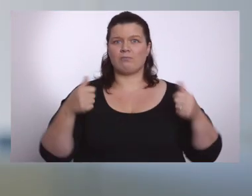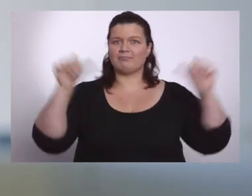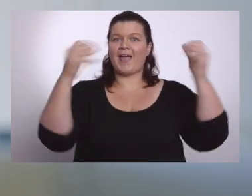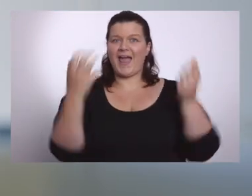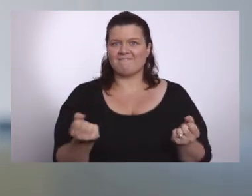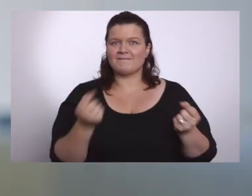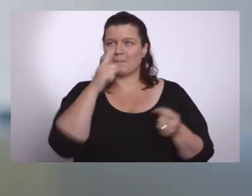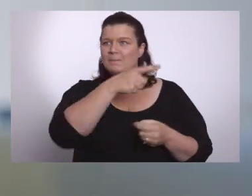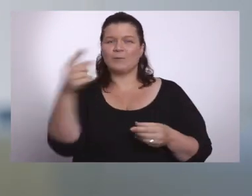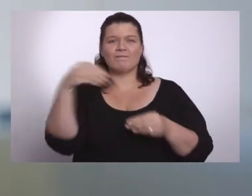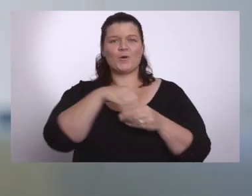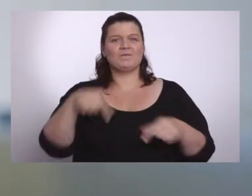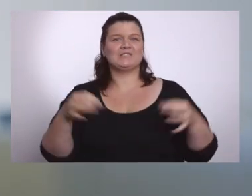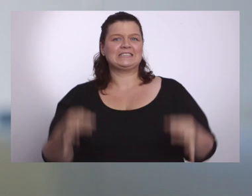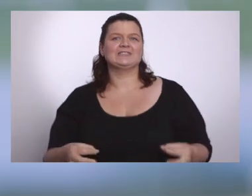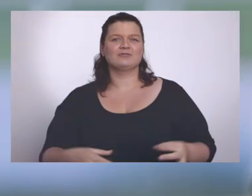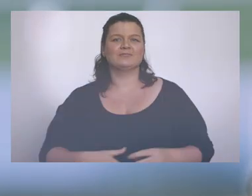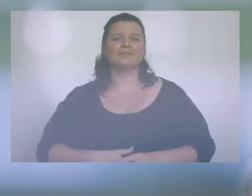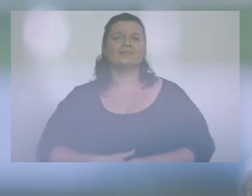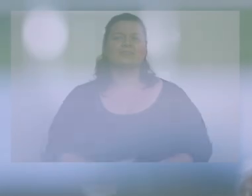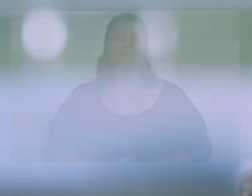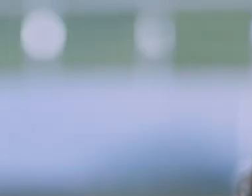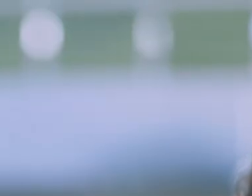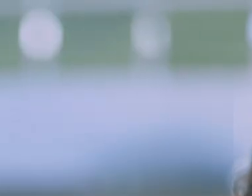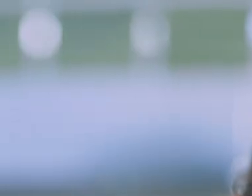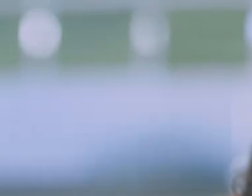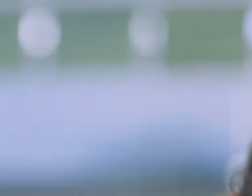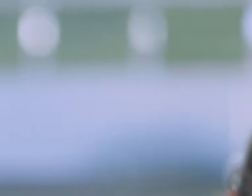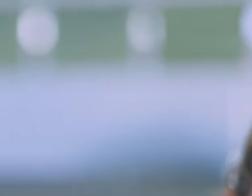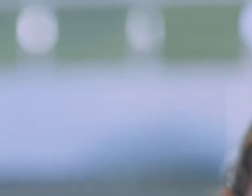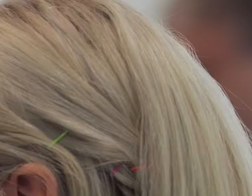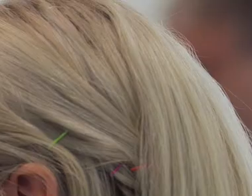building reforms that the country has started since Medicare.